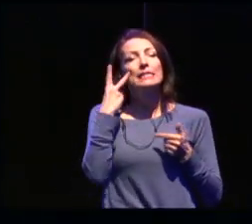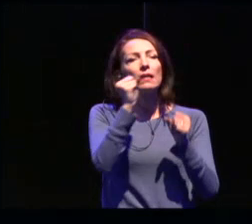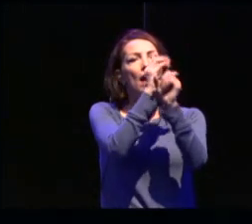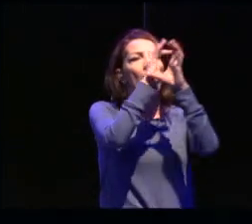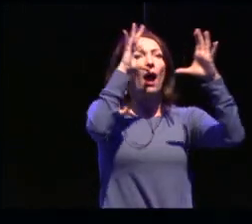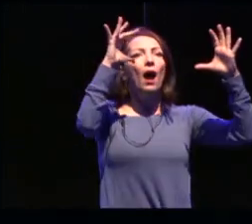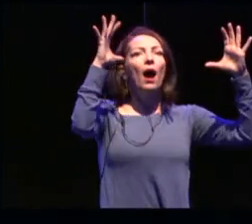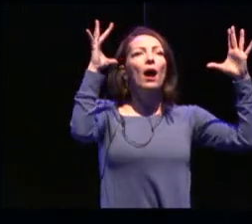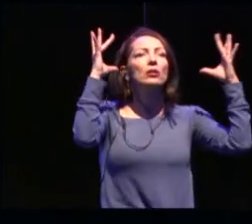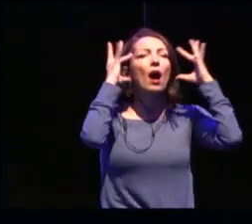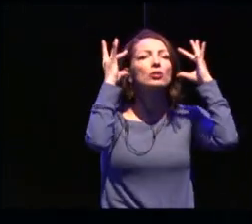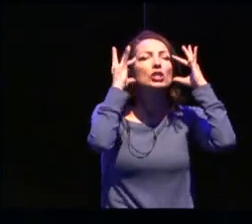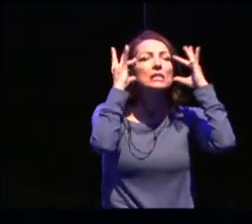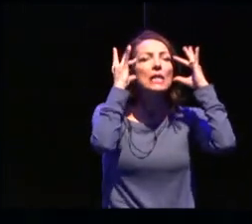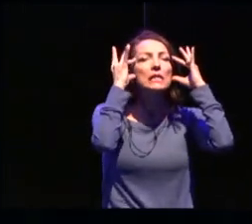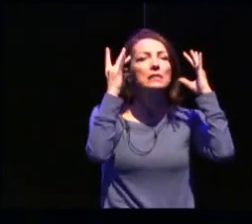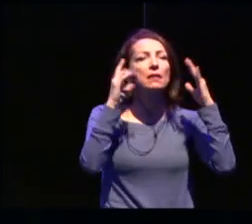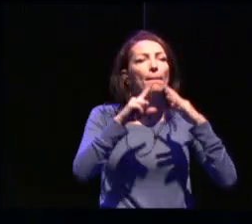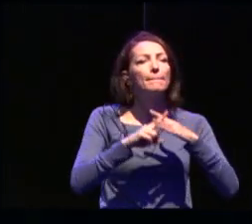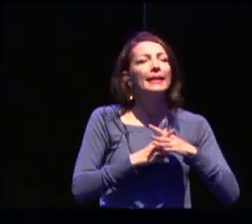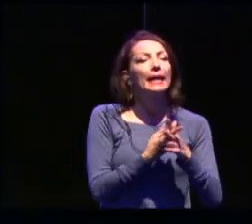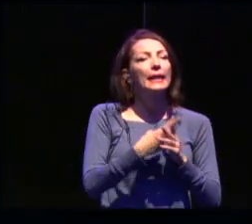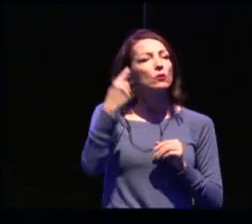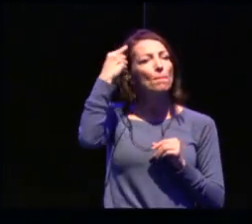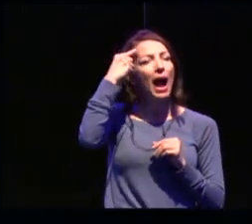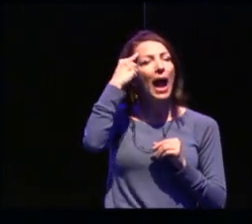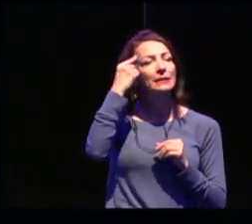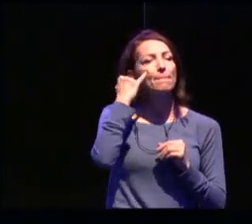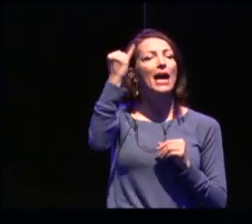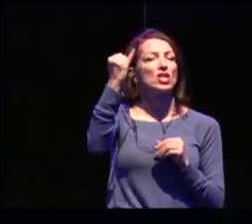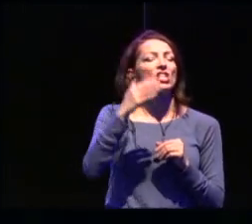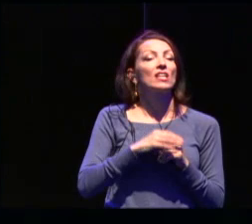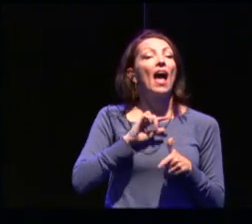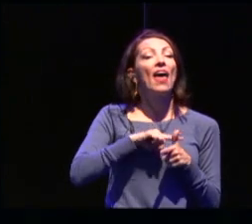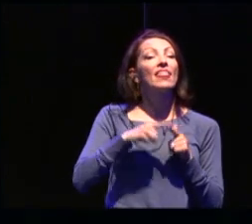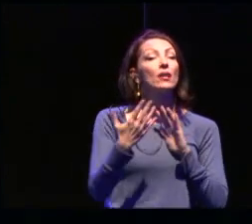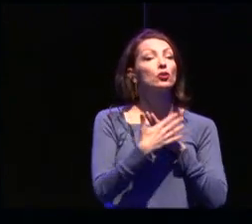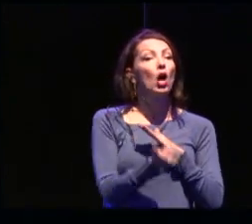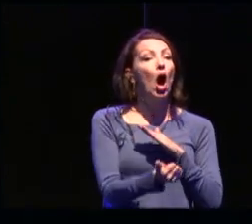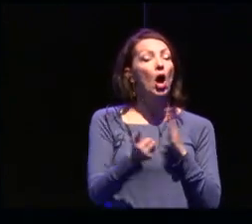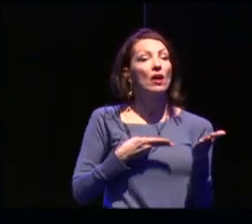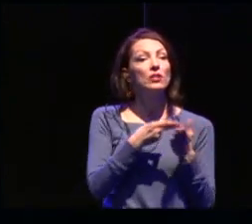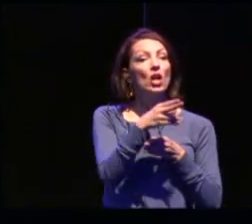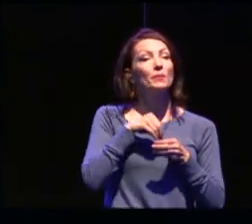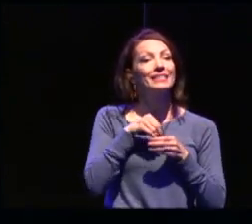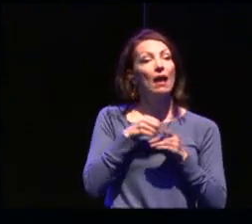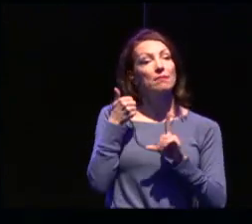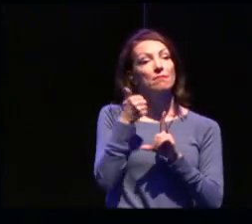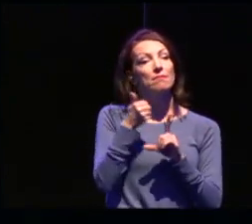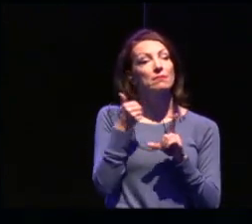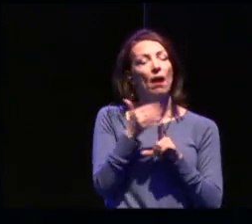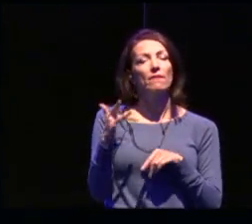that state of consciousness beginning in your imagination and then hearing the call of the genuine within you so that you're